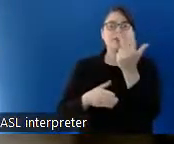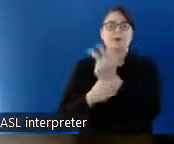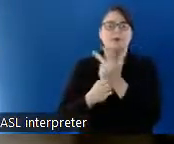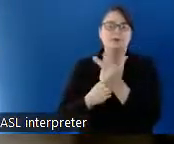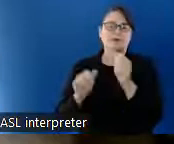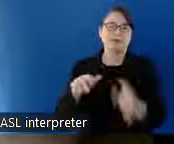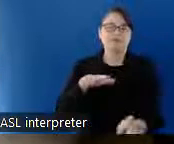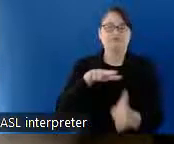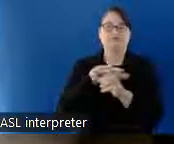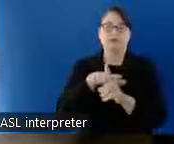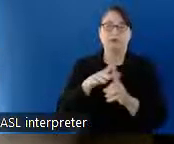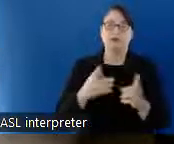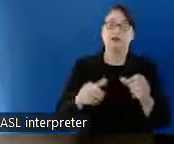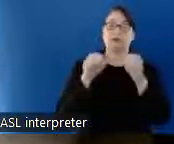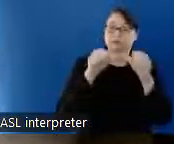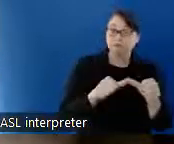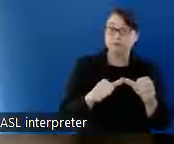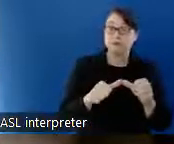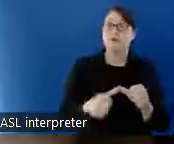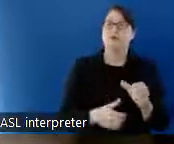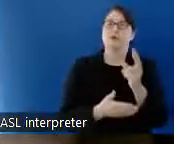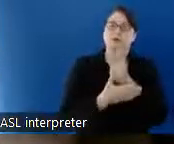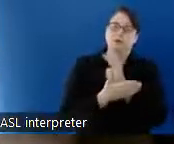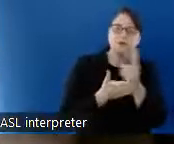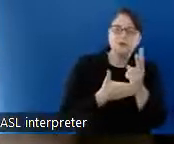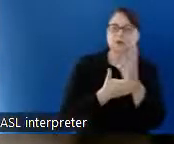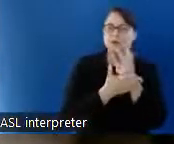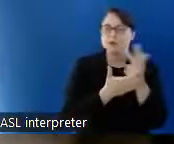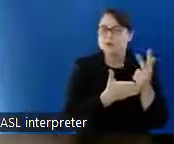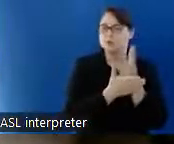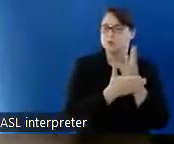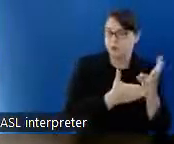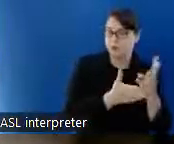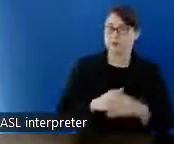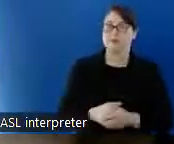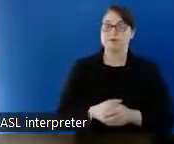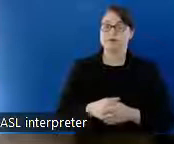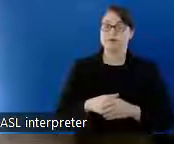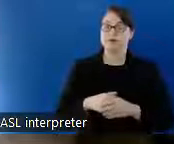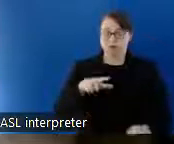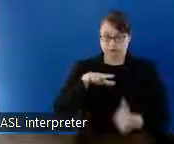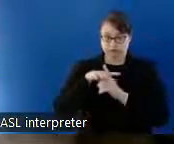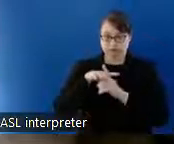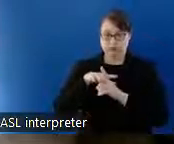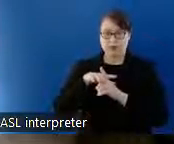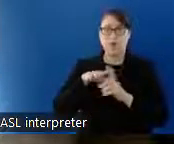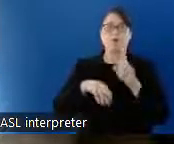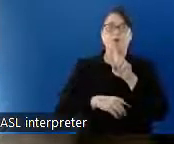4 weeks. If someone does have flu-like symptoms, they usually will develop a rash 1 to 4 days later.